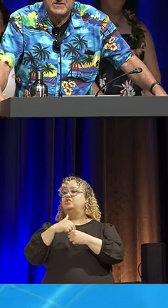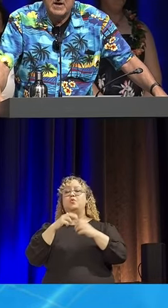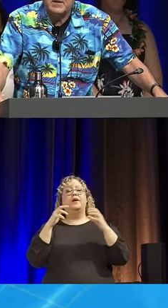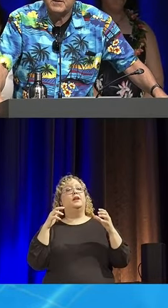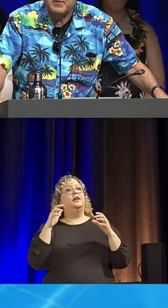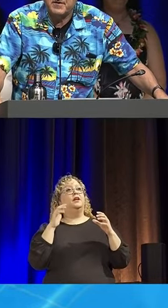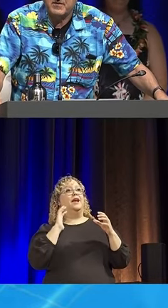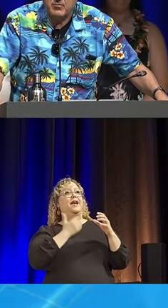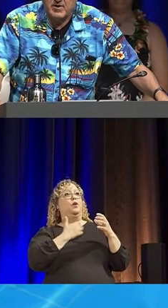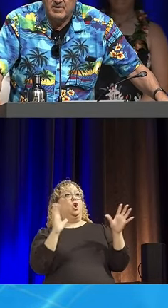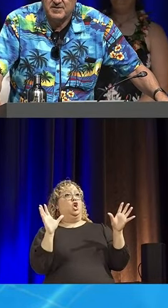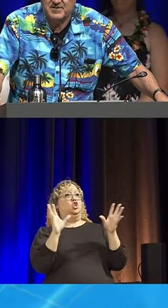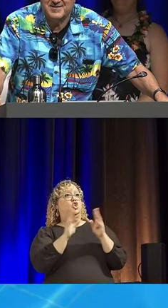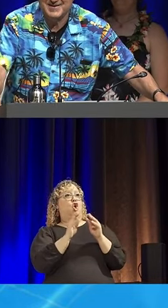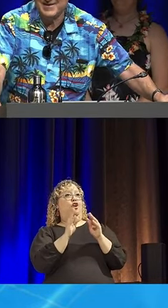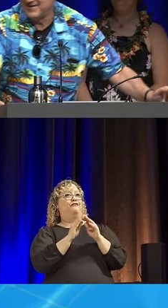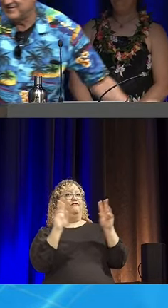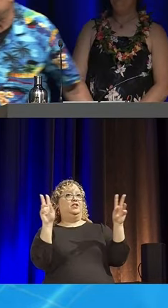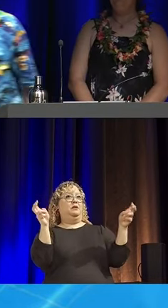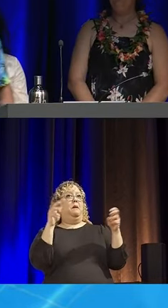is Surfing the World.